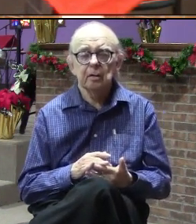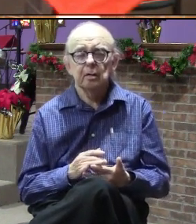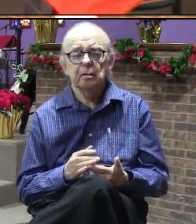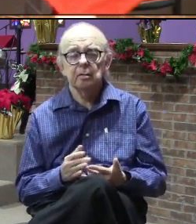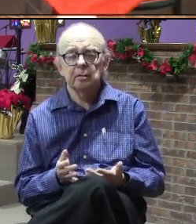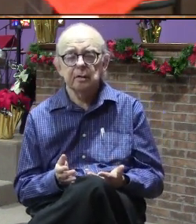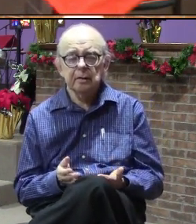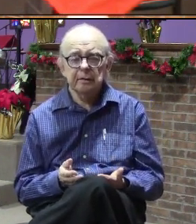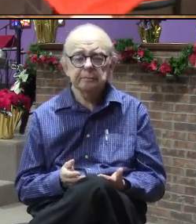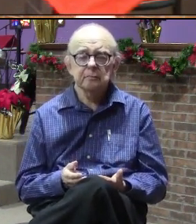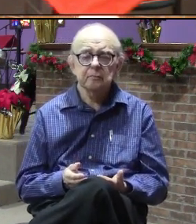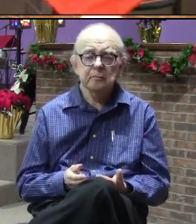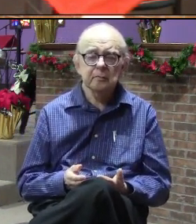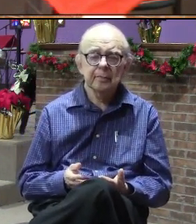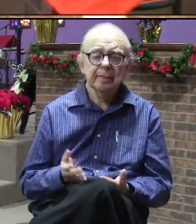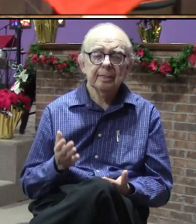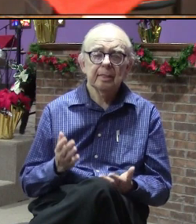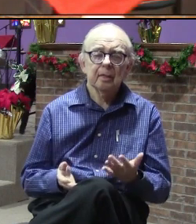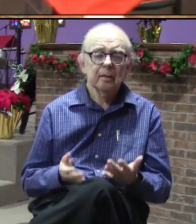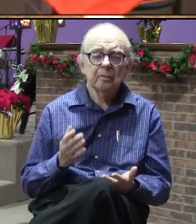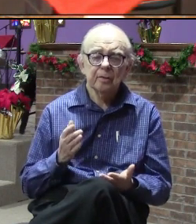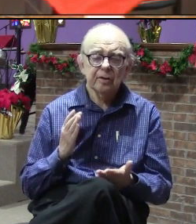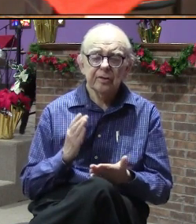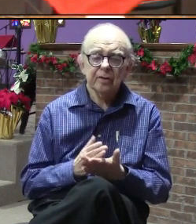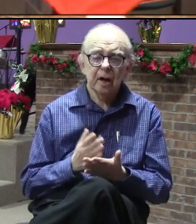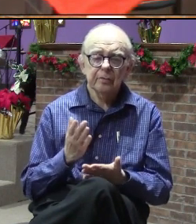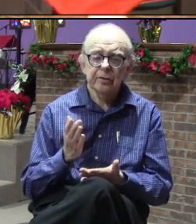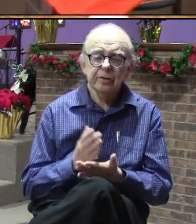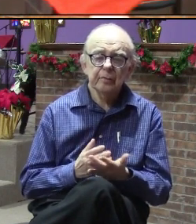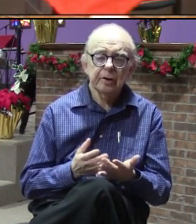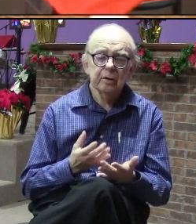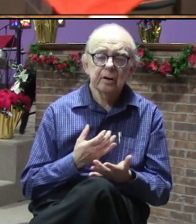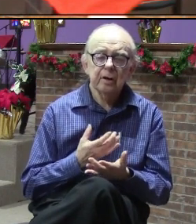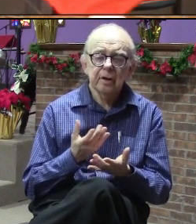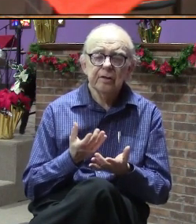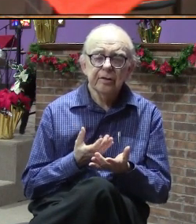your desire to live out.